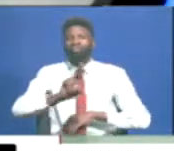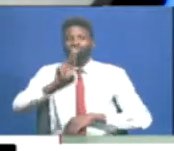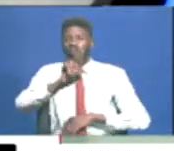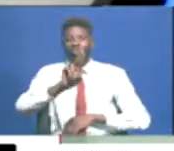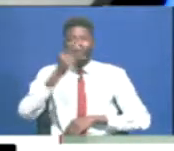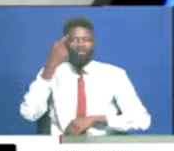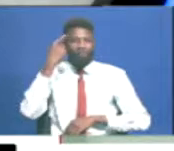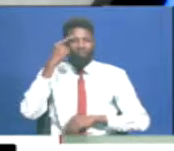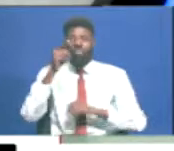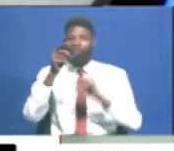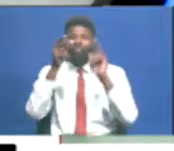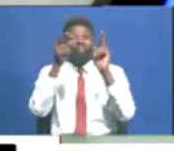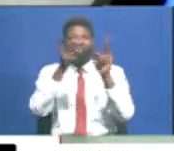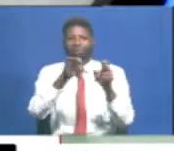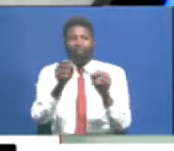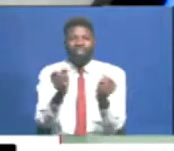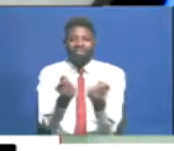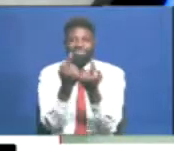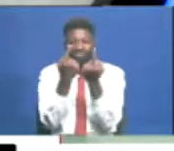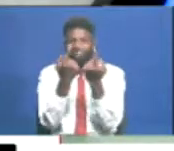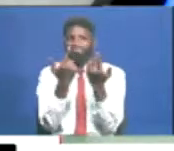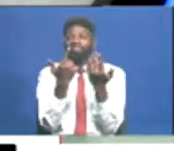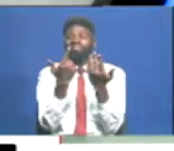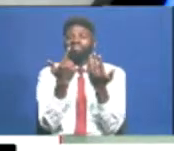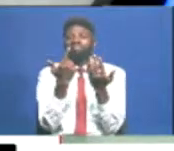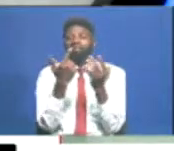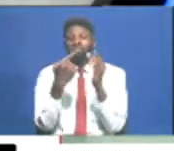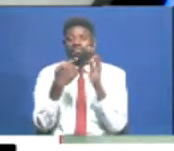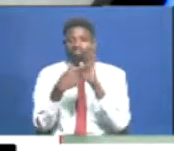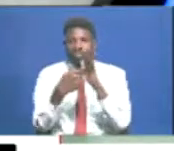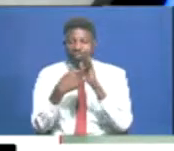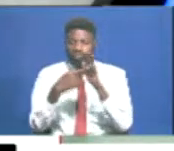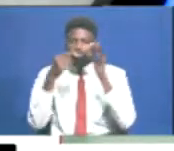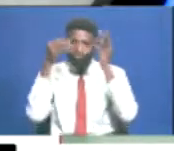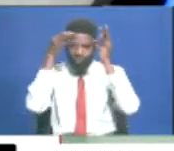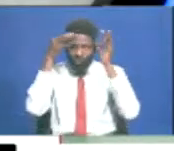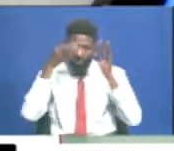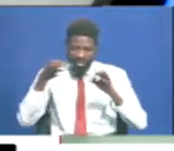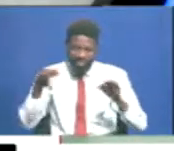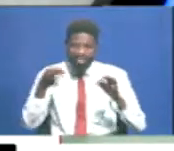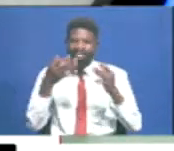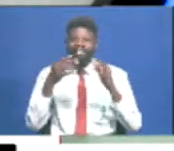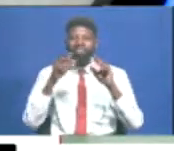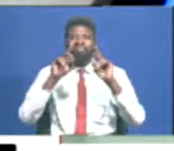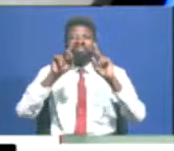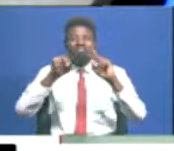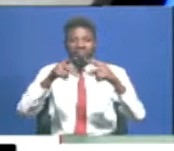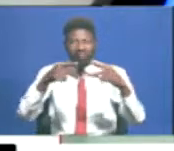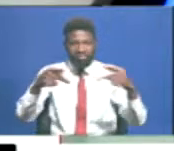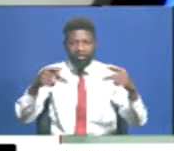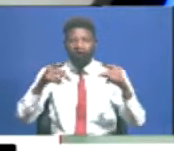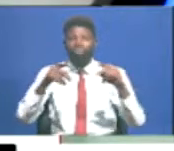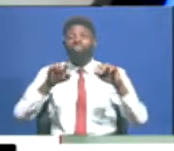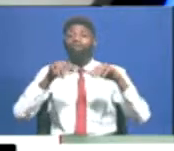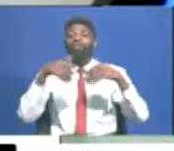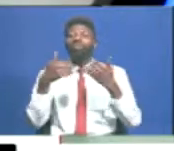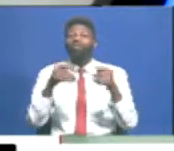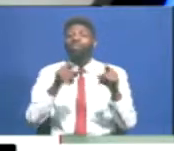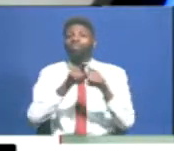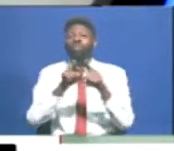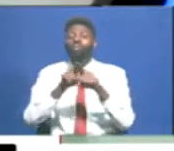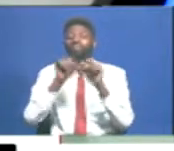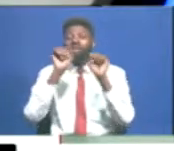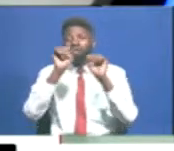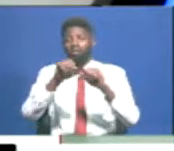secular events such as fundraising, weddings, receptions, or can also be